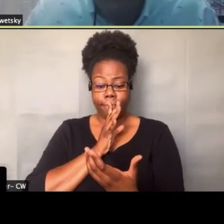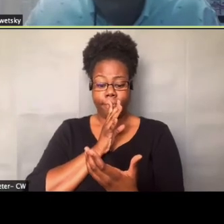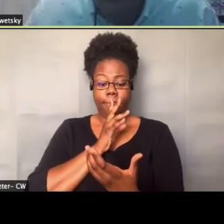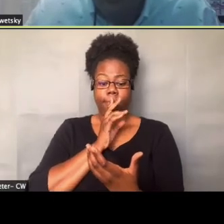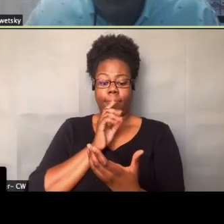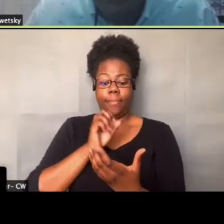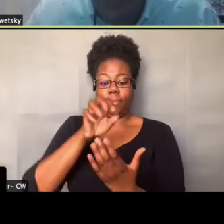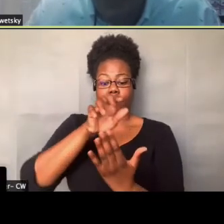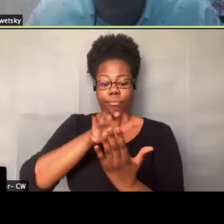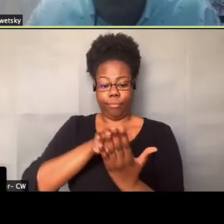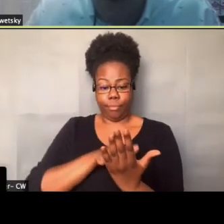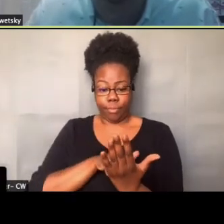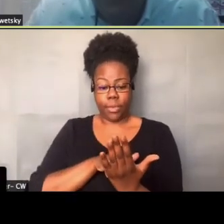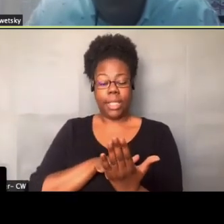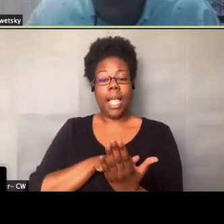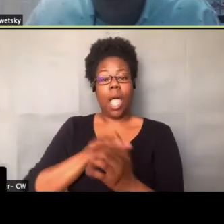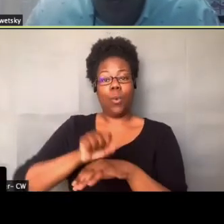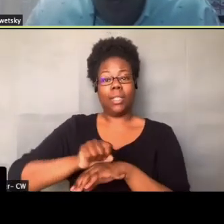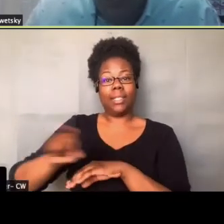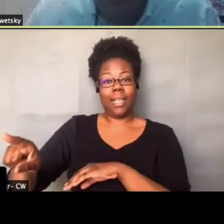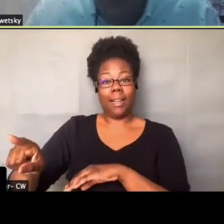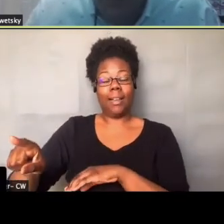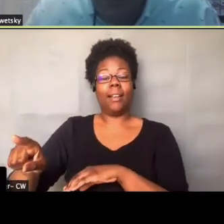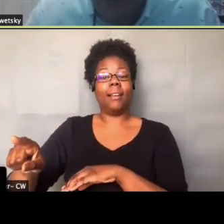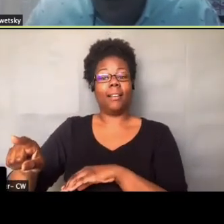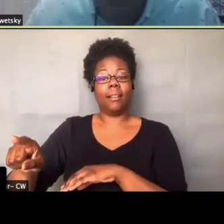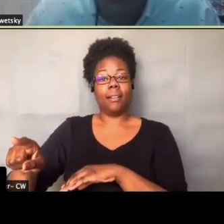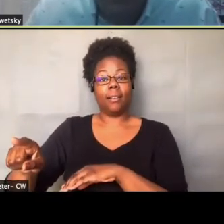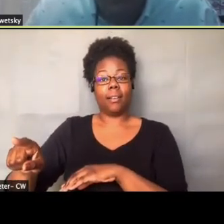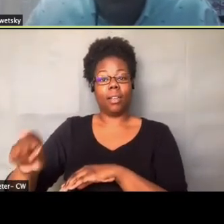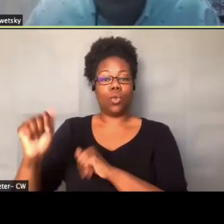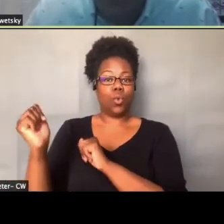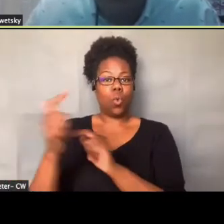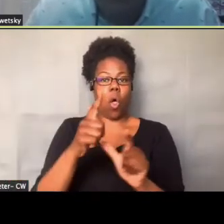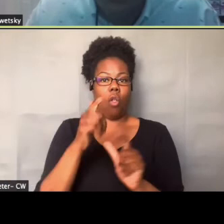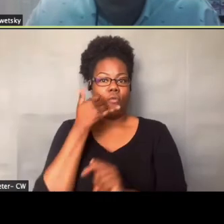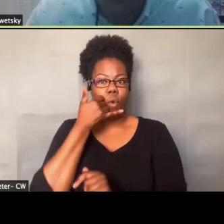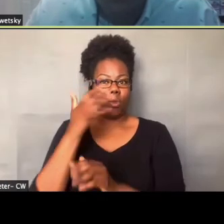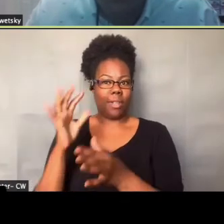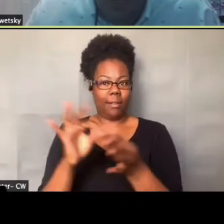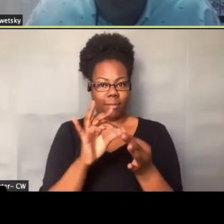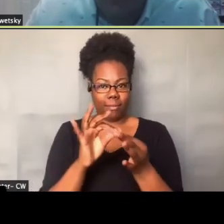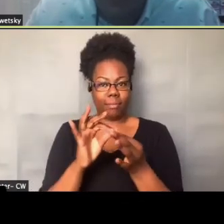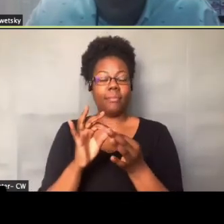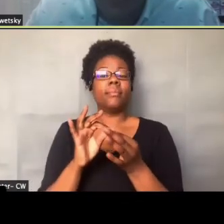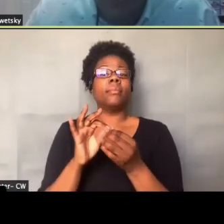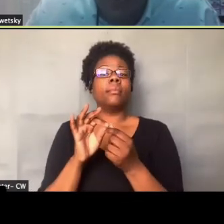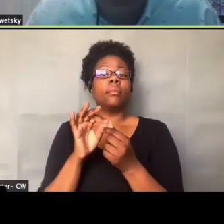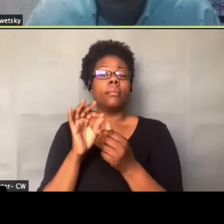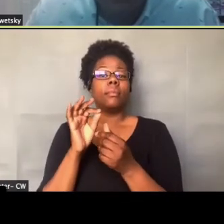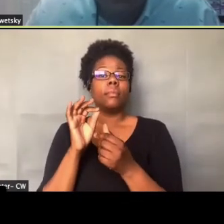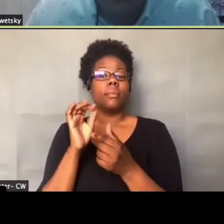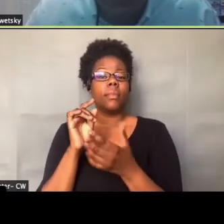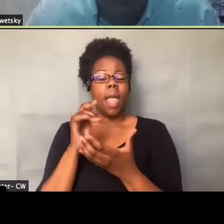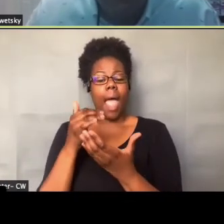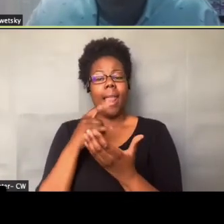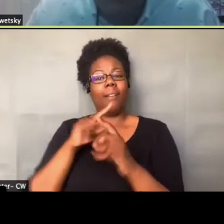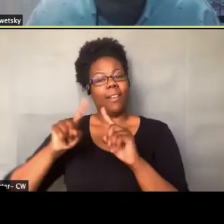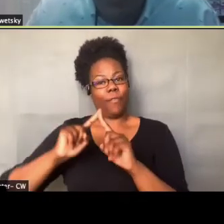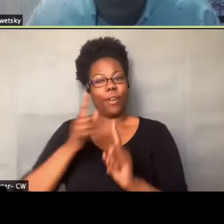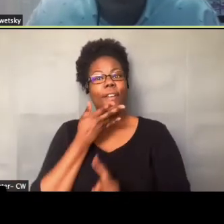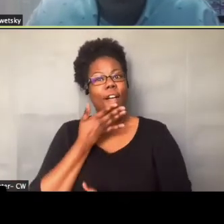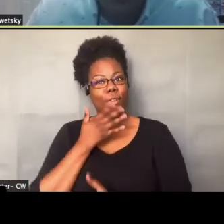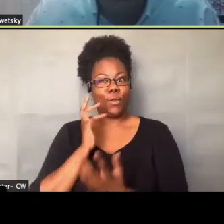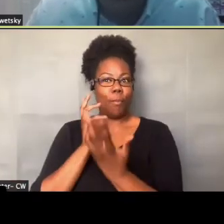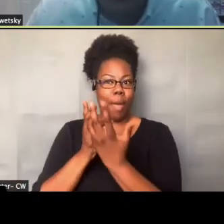get a message, and as anyone talks, there would be a color, so that would let you know who's talking, and you would see the